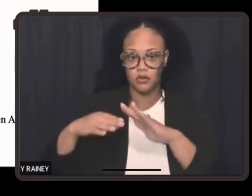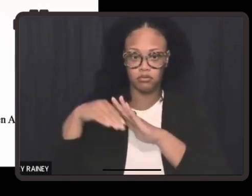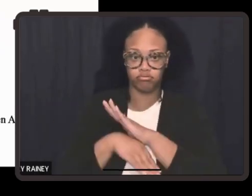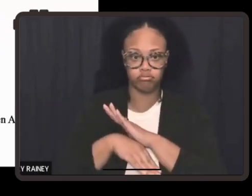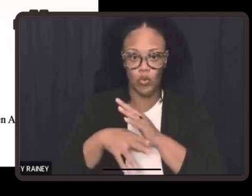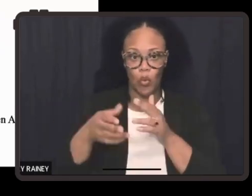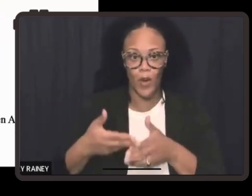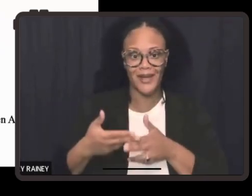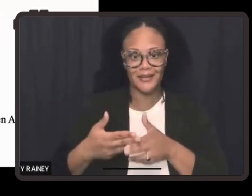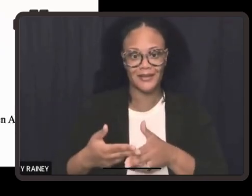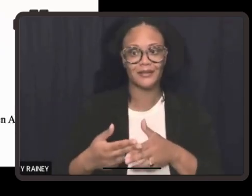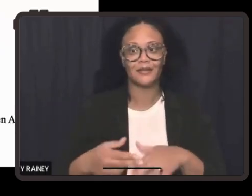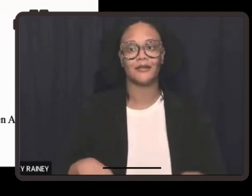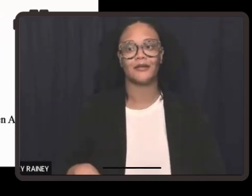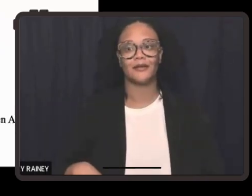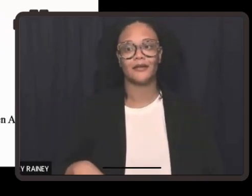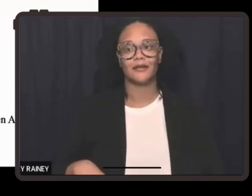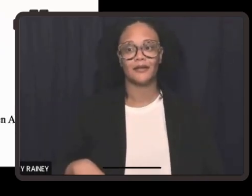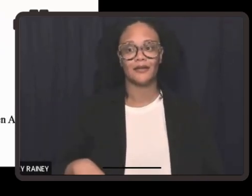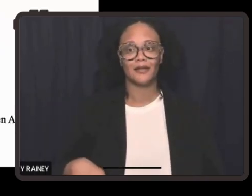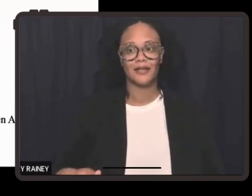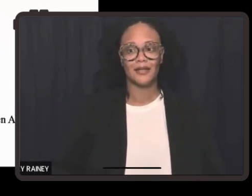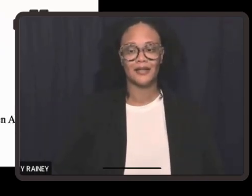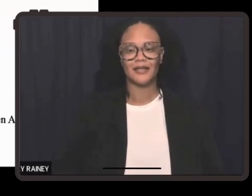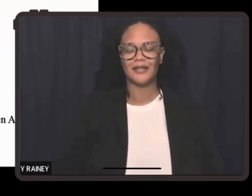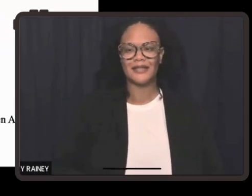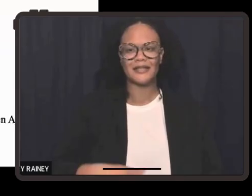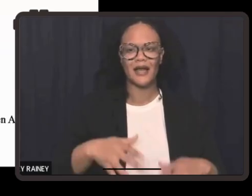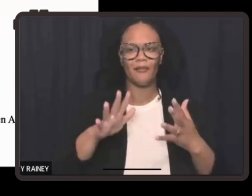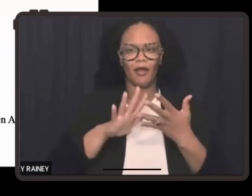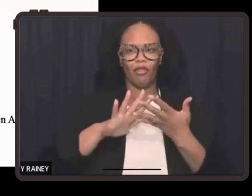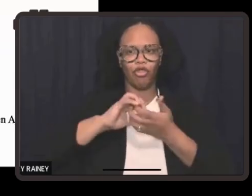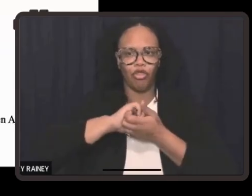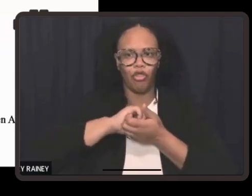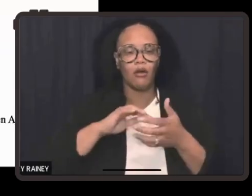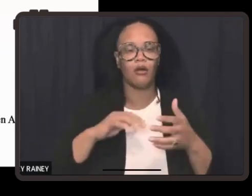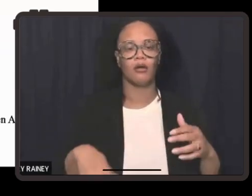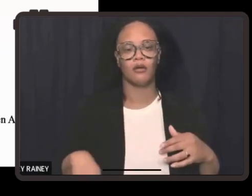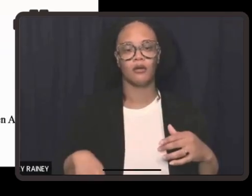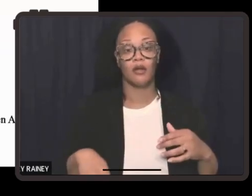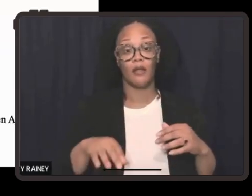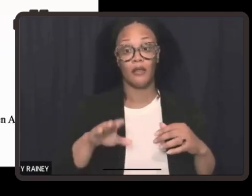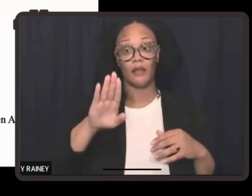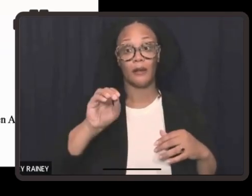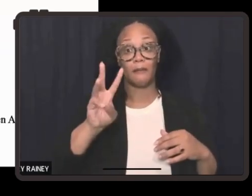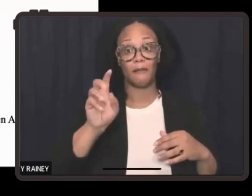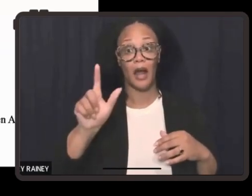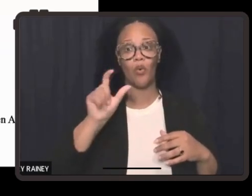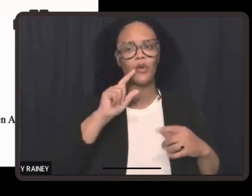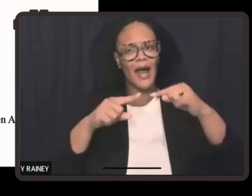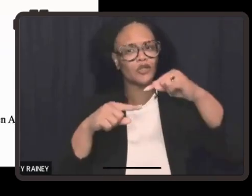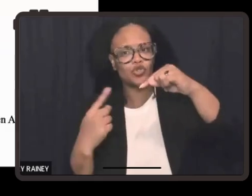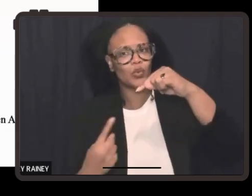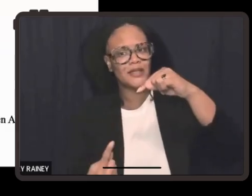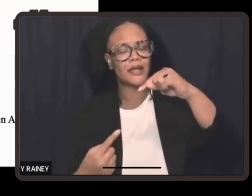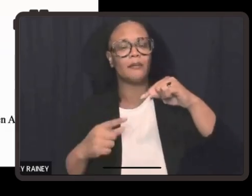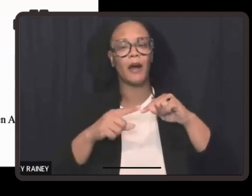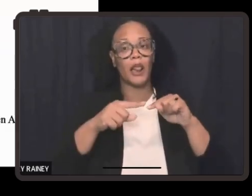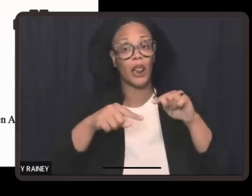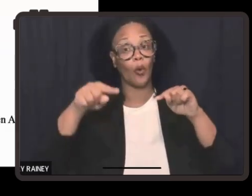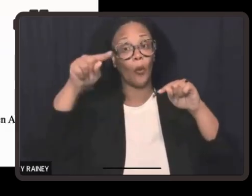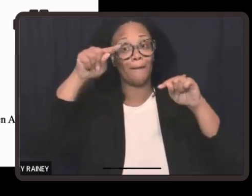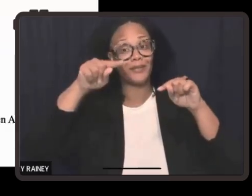very distended stomach, not twisted bowel, but lots of loops of small bowel. So this is what